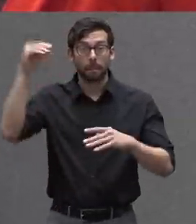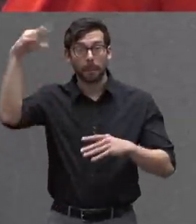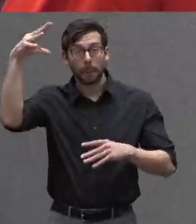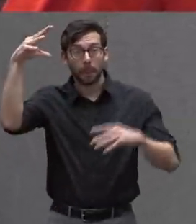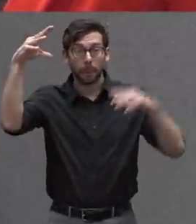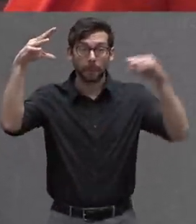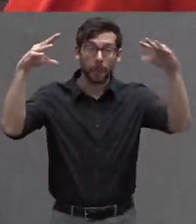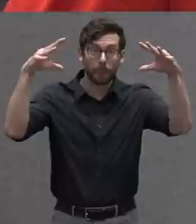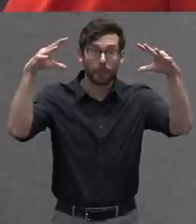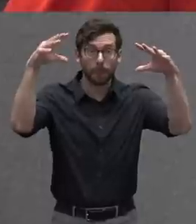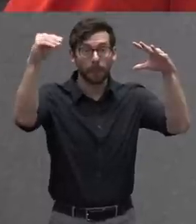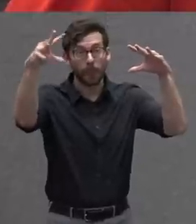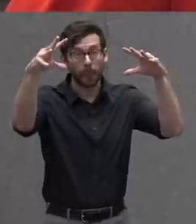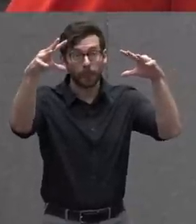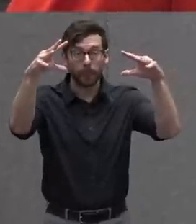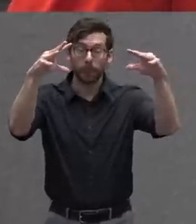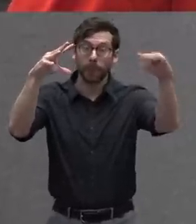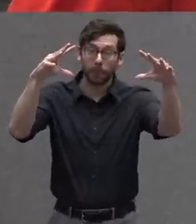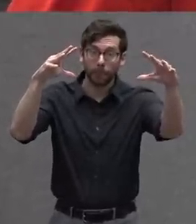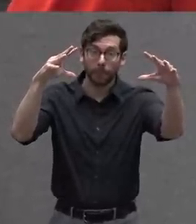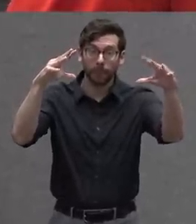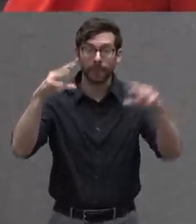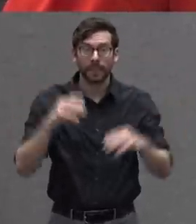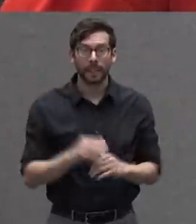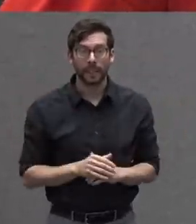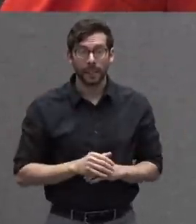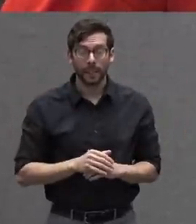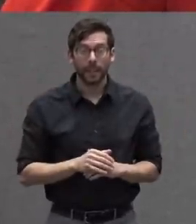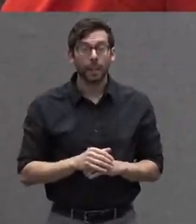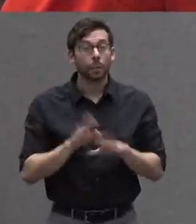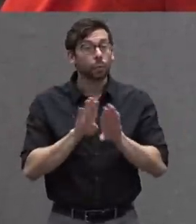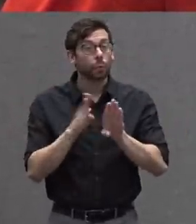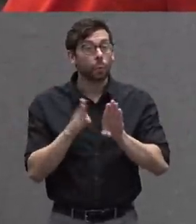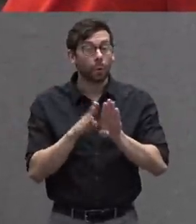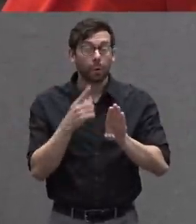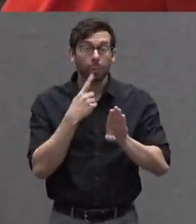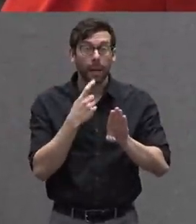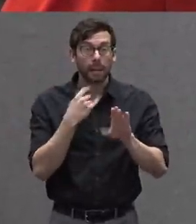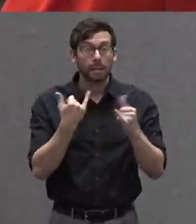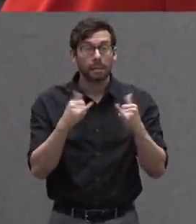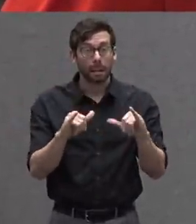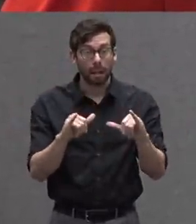Her door is still red. She's holding that crayon.